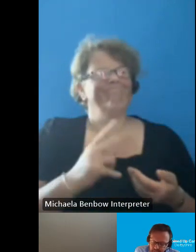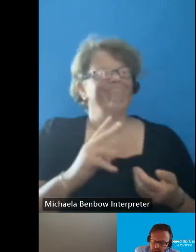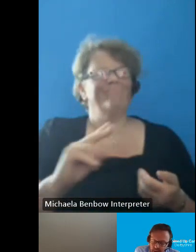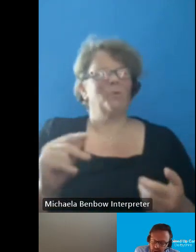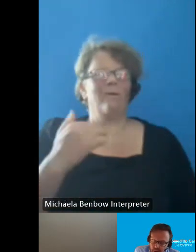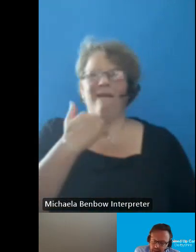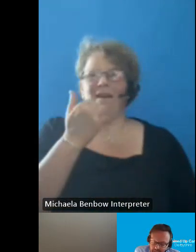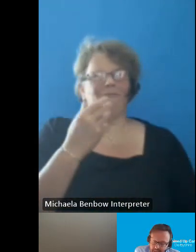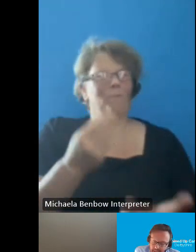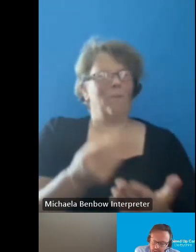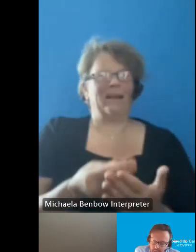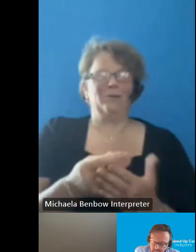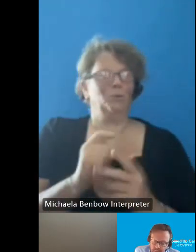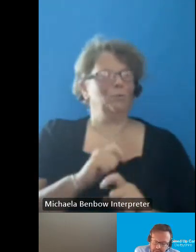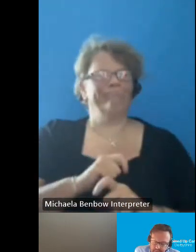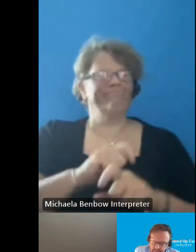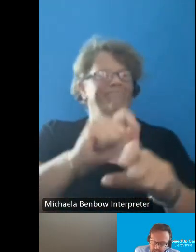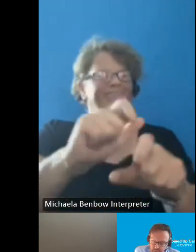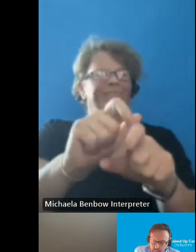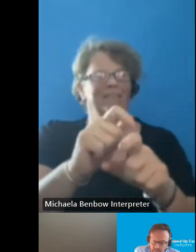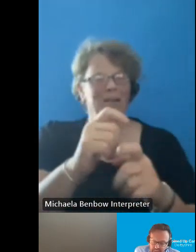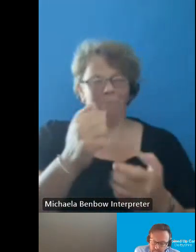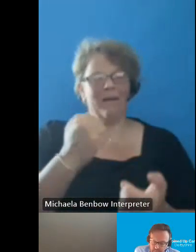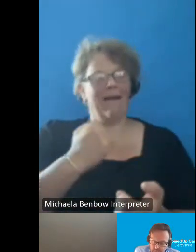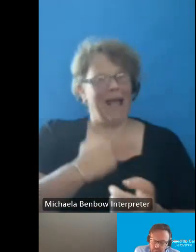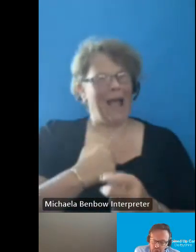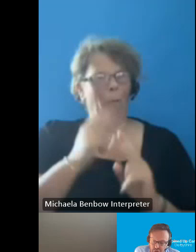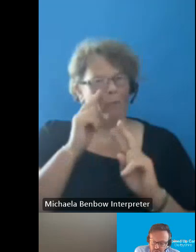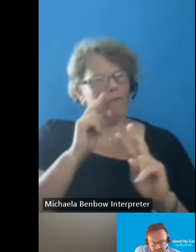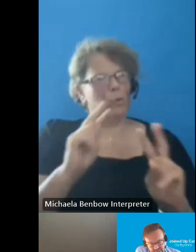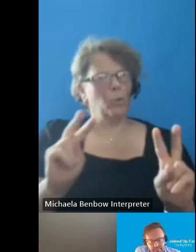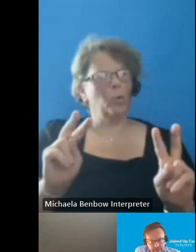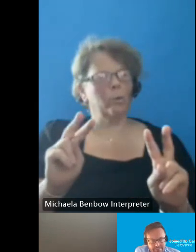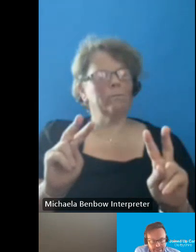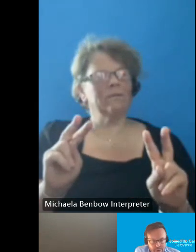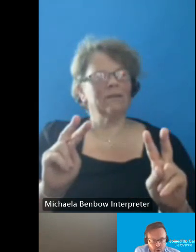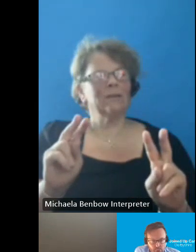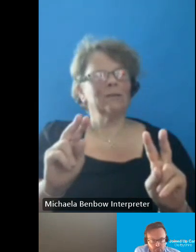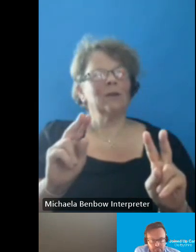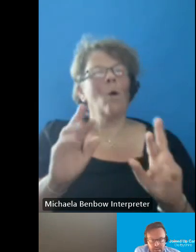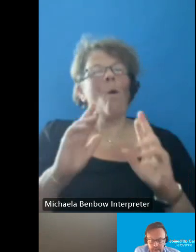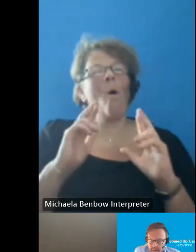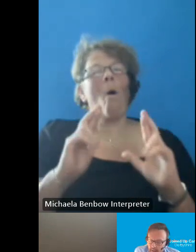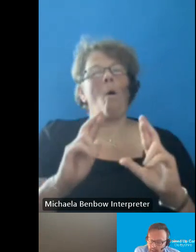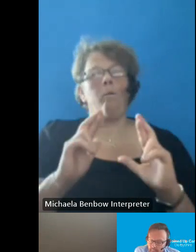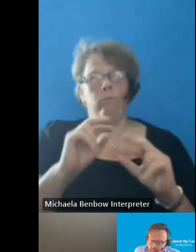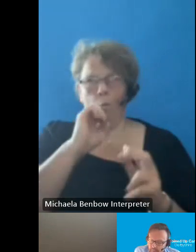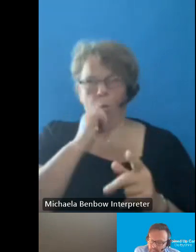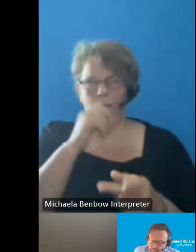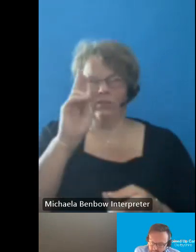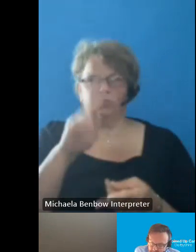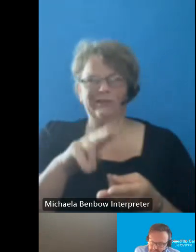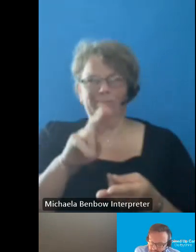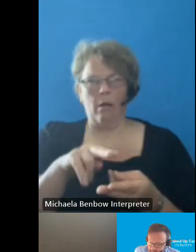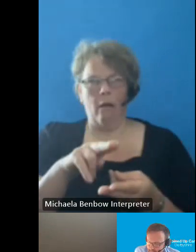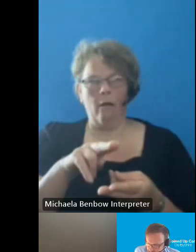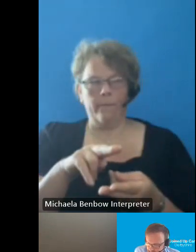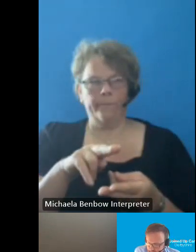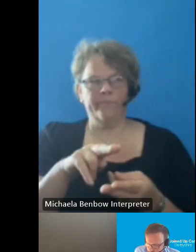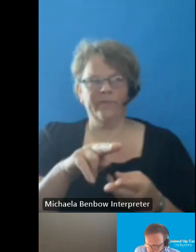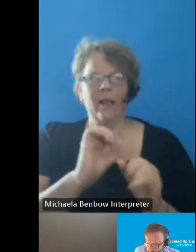functioning. So clearly our view is that the new operating model should be cheaper in the long run. If we're